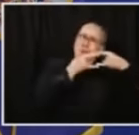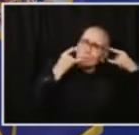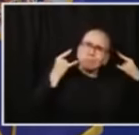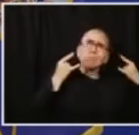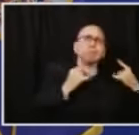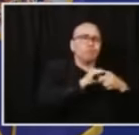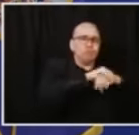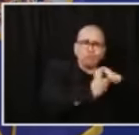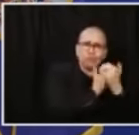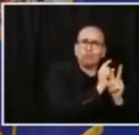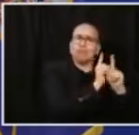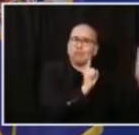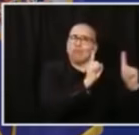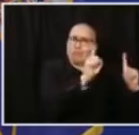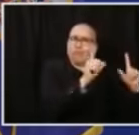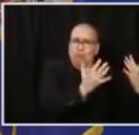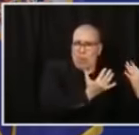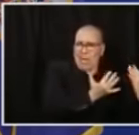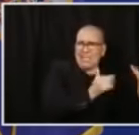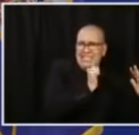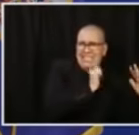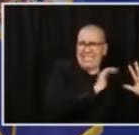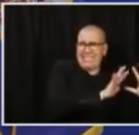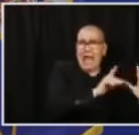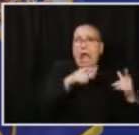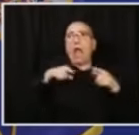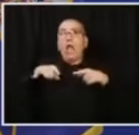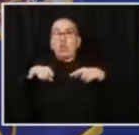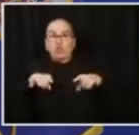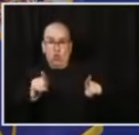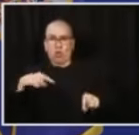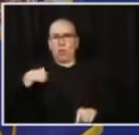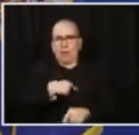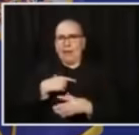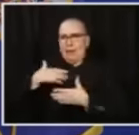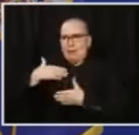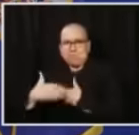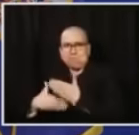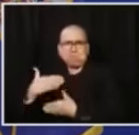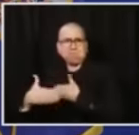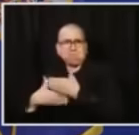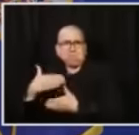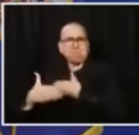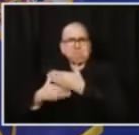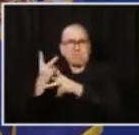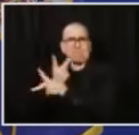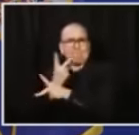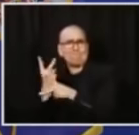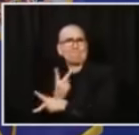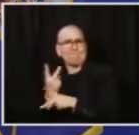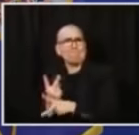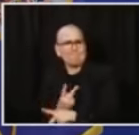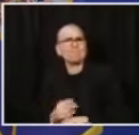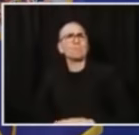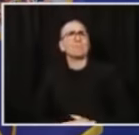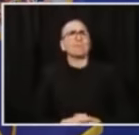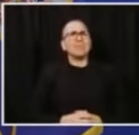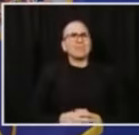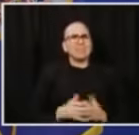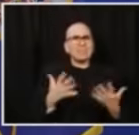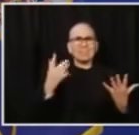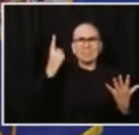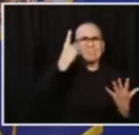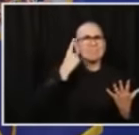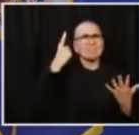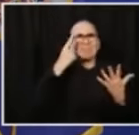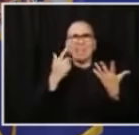this virus. Exactly how long we're going to need to be keeping 6 feet apart and avoiding close crowds and